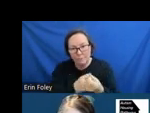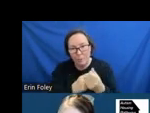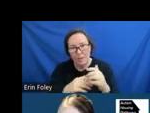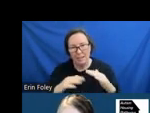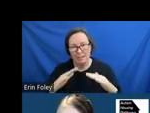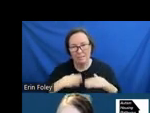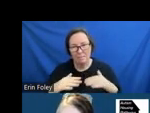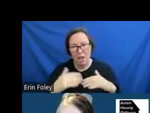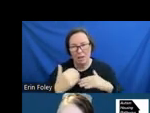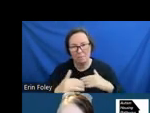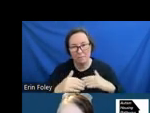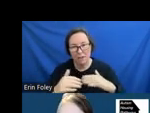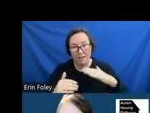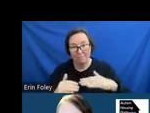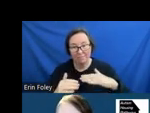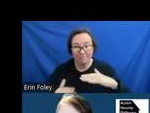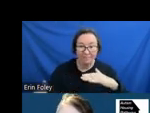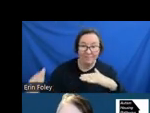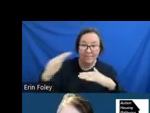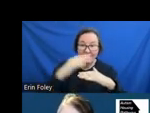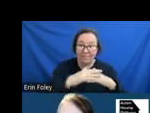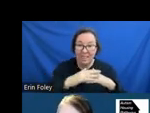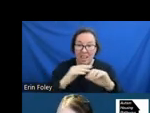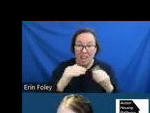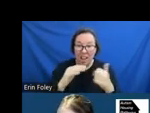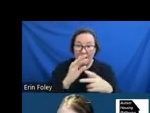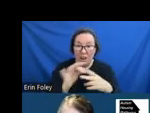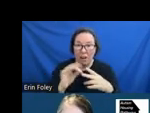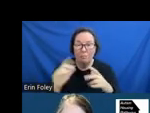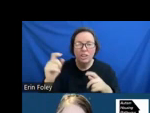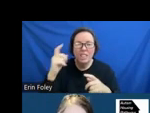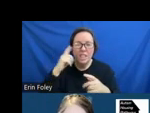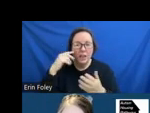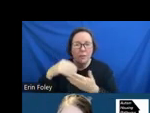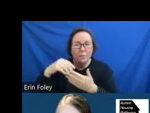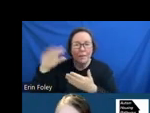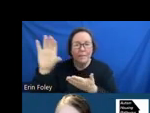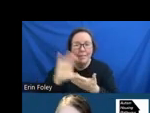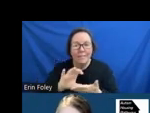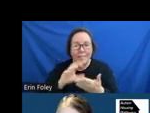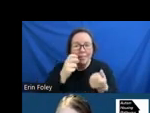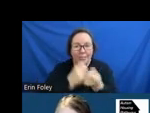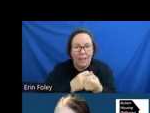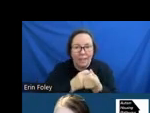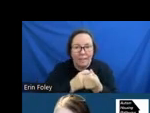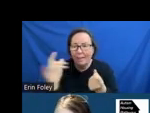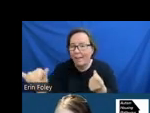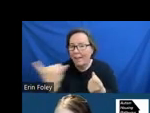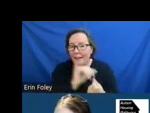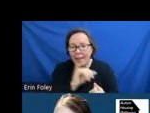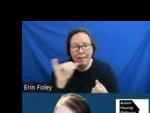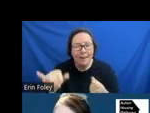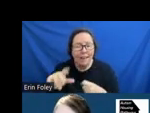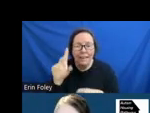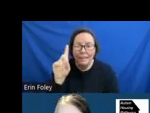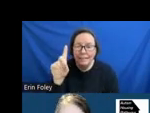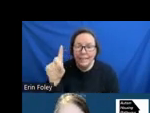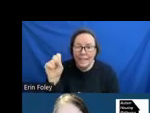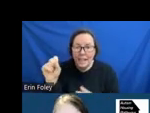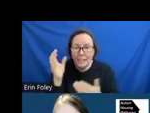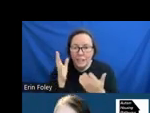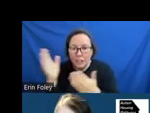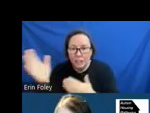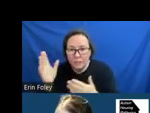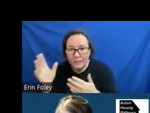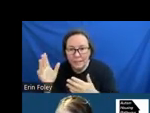sandwich is anything else funded by the government. This can include services from the Department of Developmental